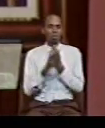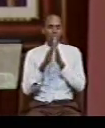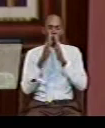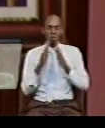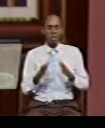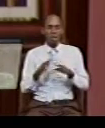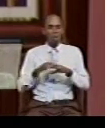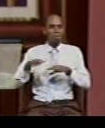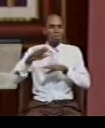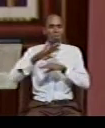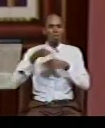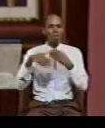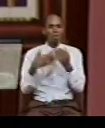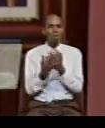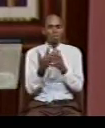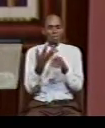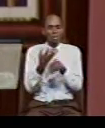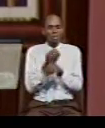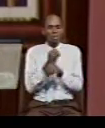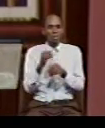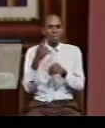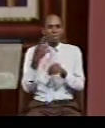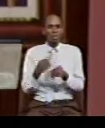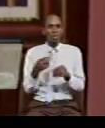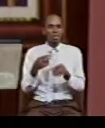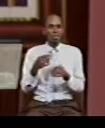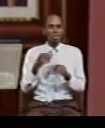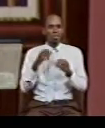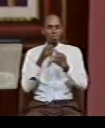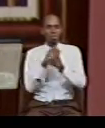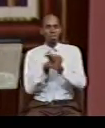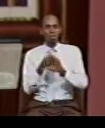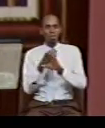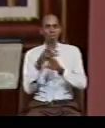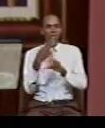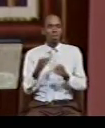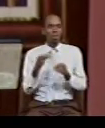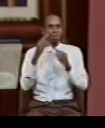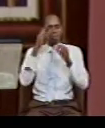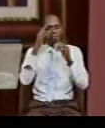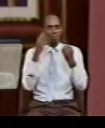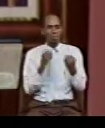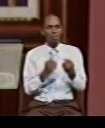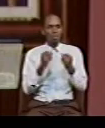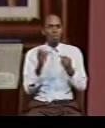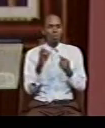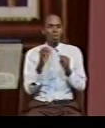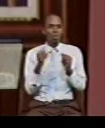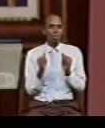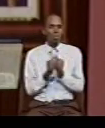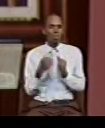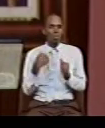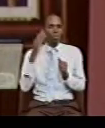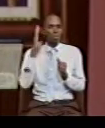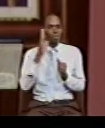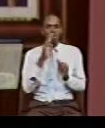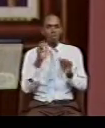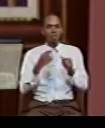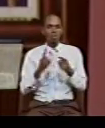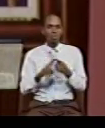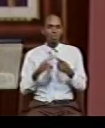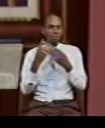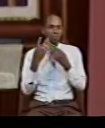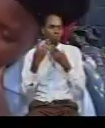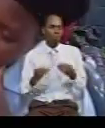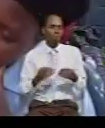faith, wherewith ye shall be able to quench, how many darts? I said,